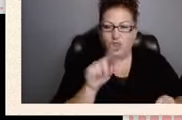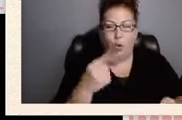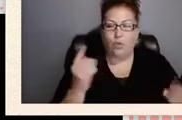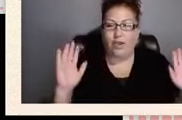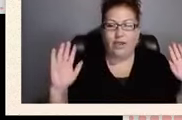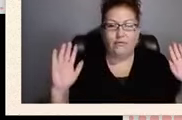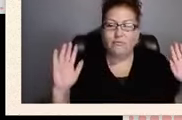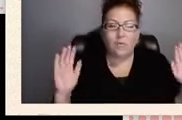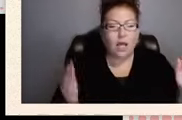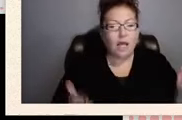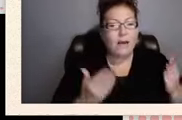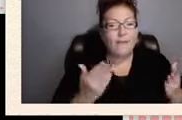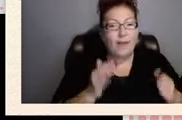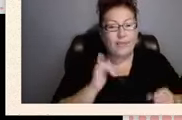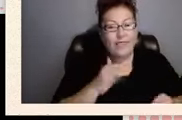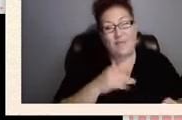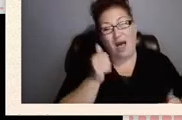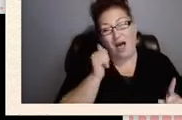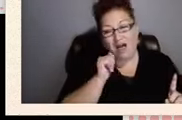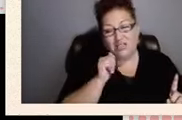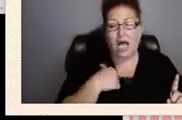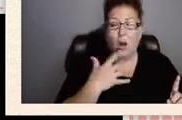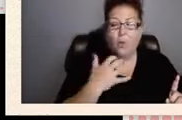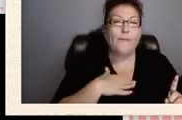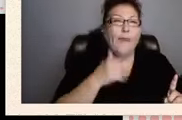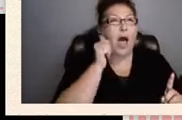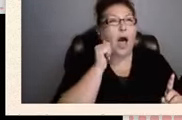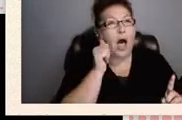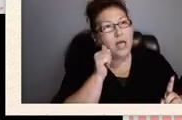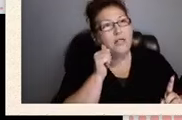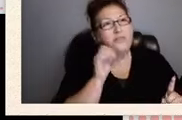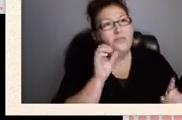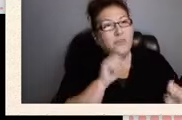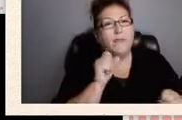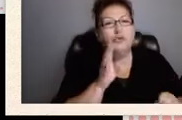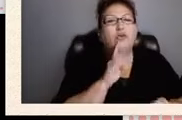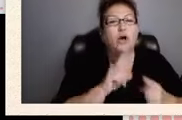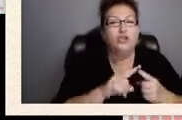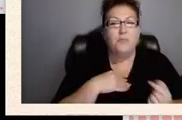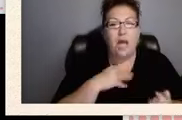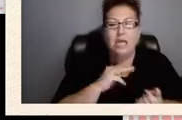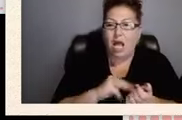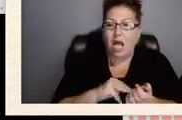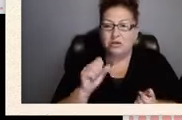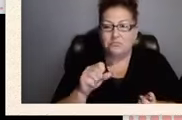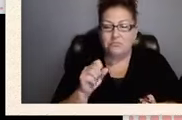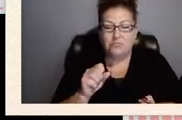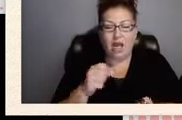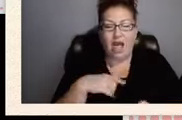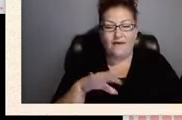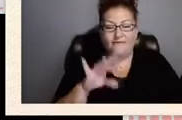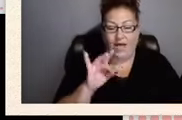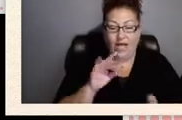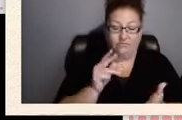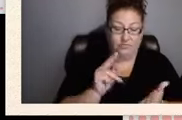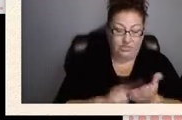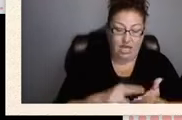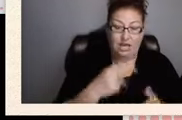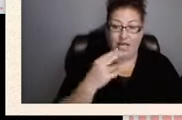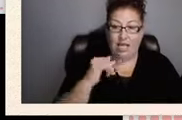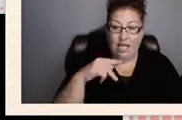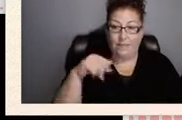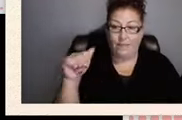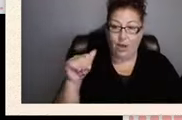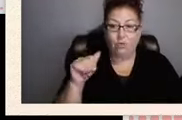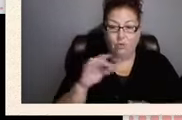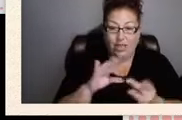is my aunt, and I want my aunt to be able to talk to my doctor. So I signed a HIPAA release, but I don't want her to make my healthcare decisions.